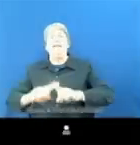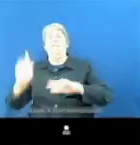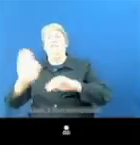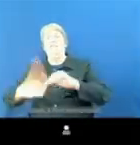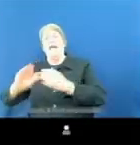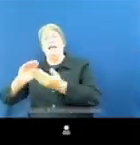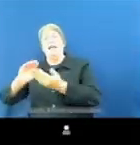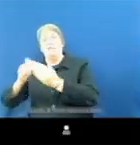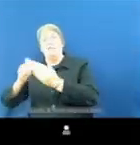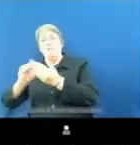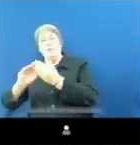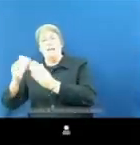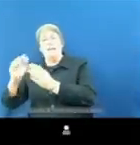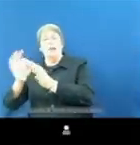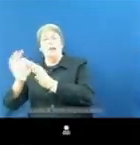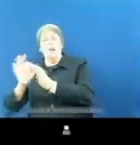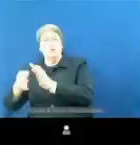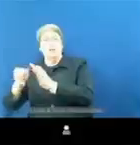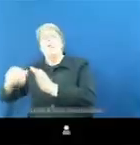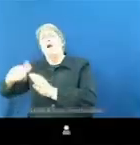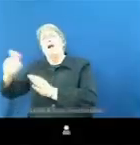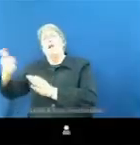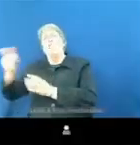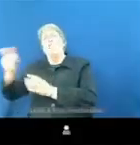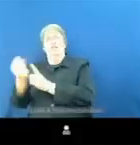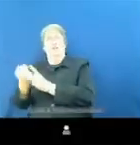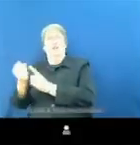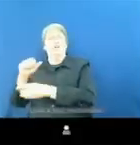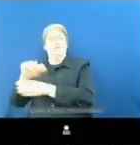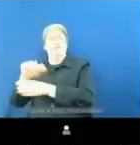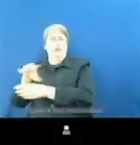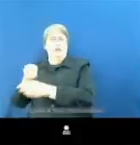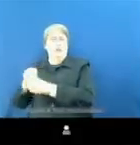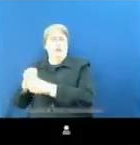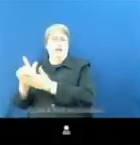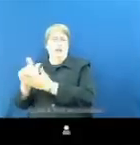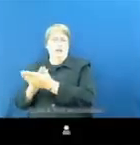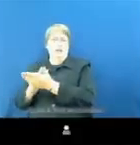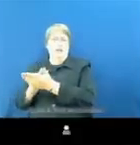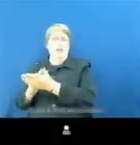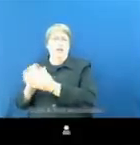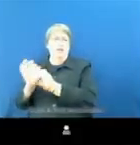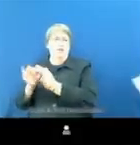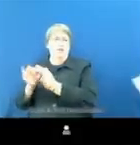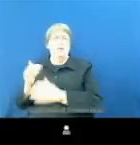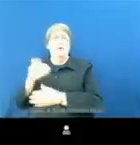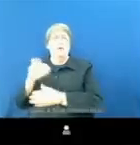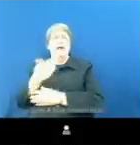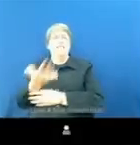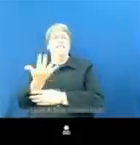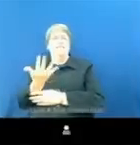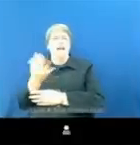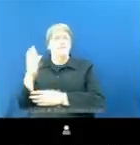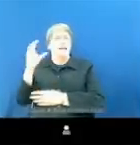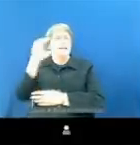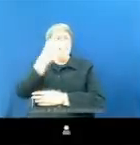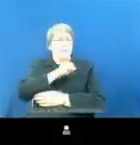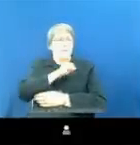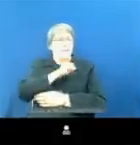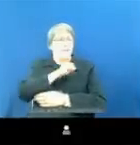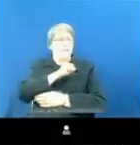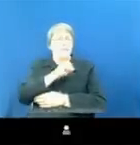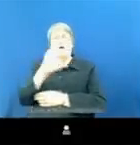legal interpreting settings. We have 5 assumptions and or core values associated